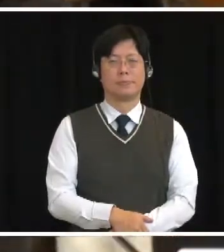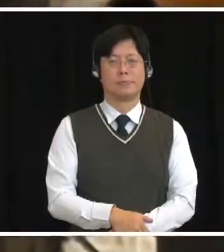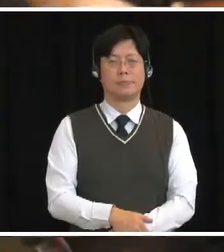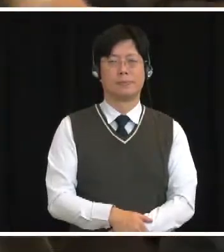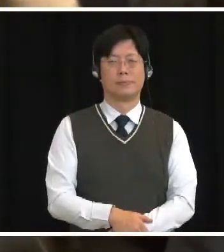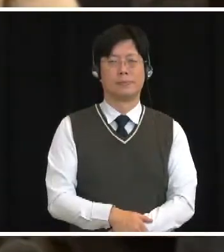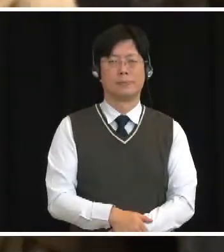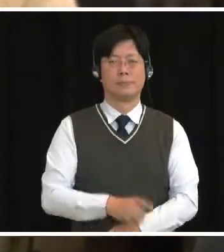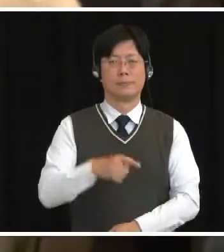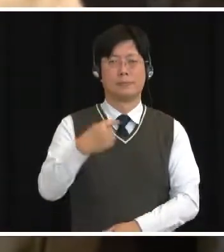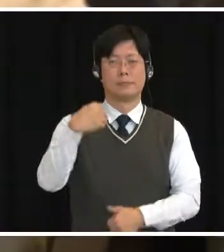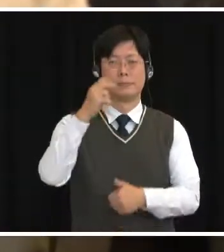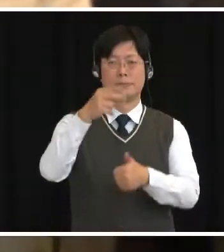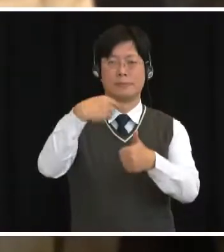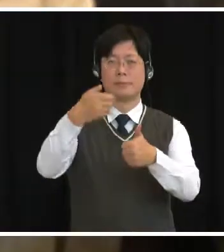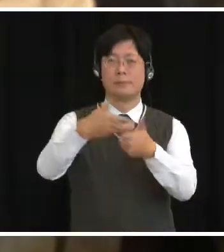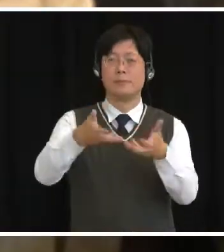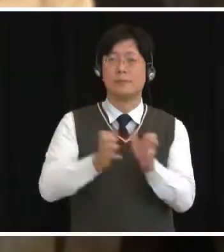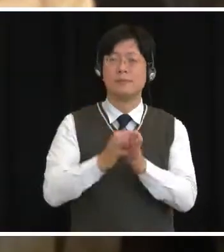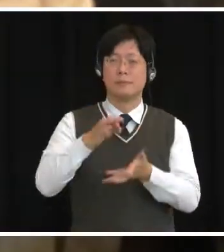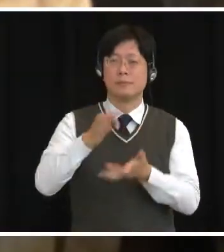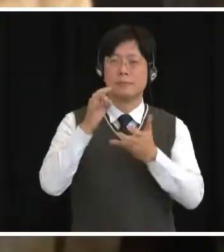conclude here temporarily. Thank you.